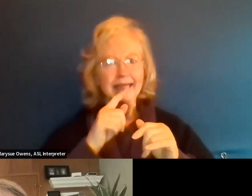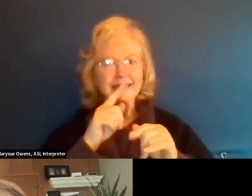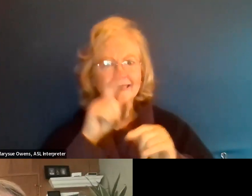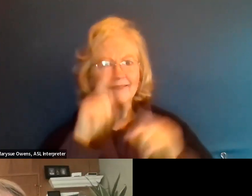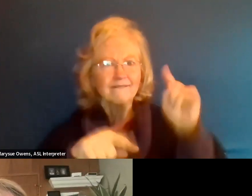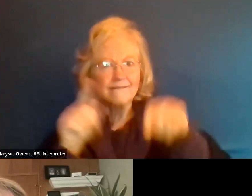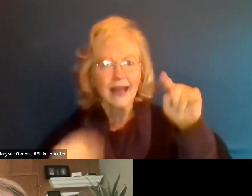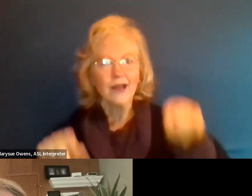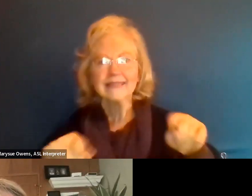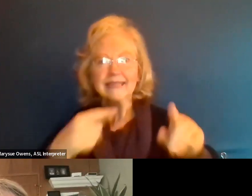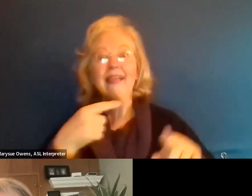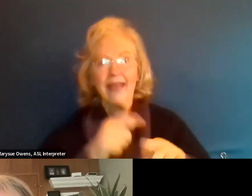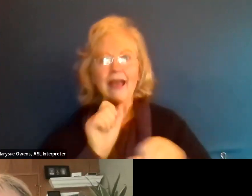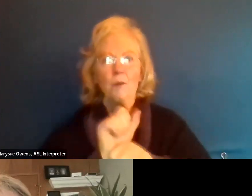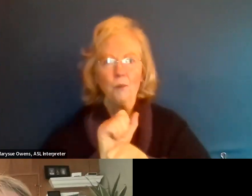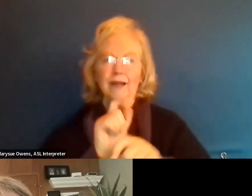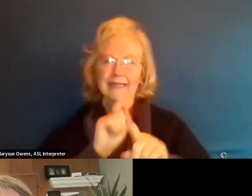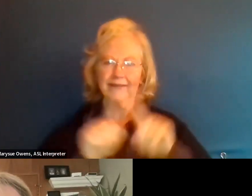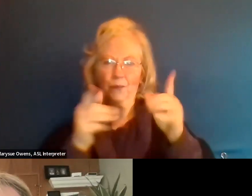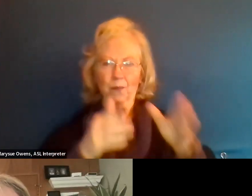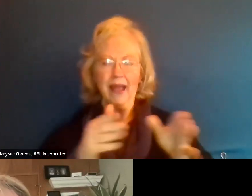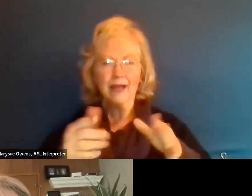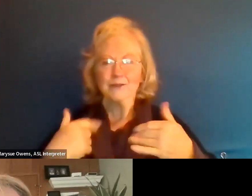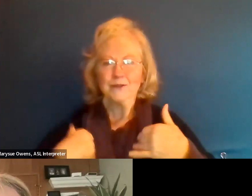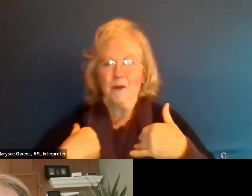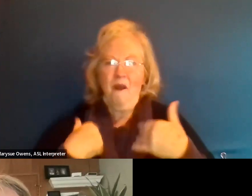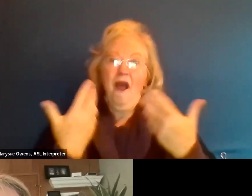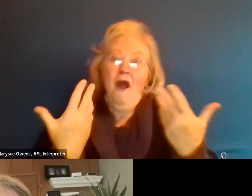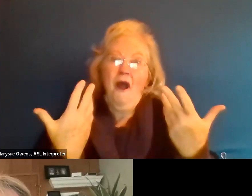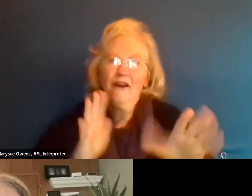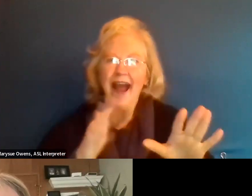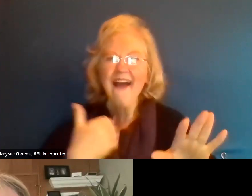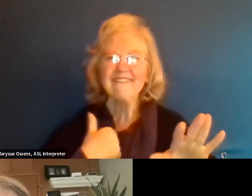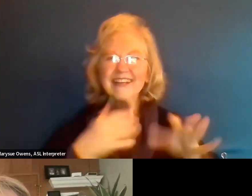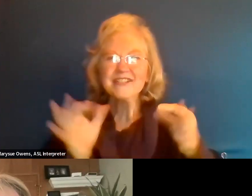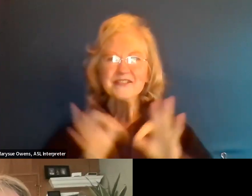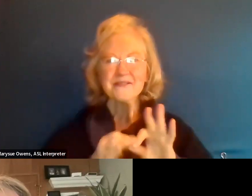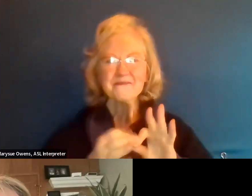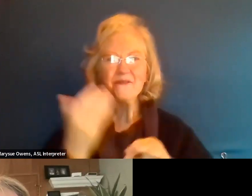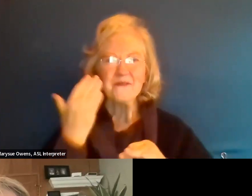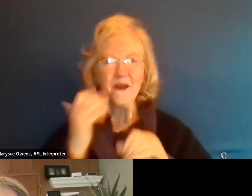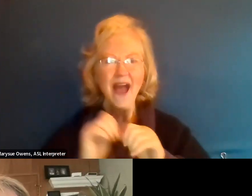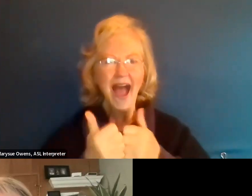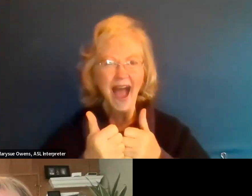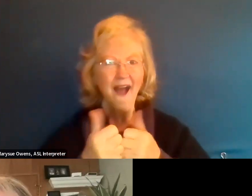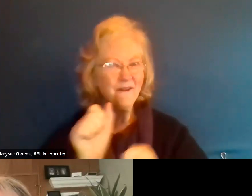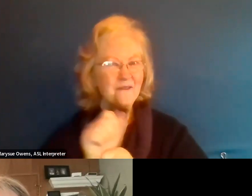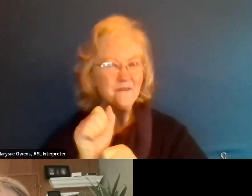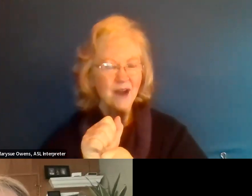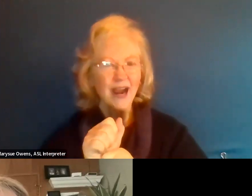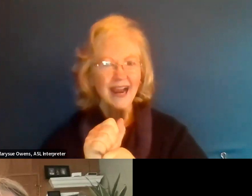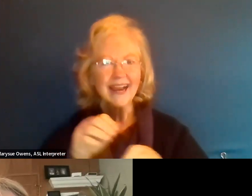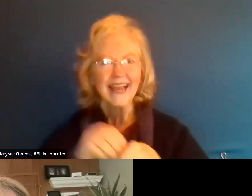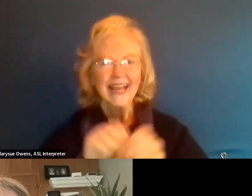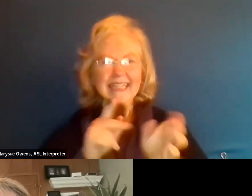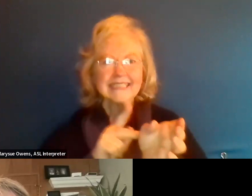those situations. And so I already have interpreters who know how to work in a